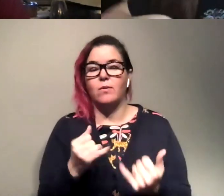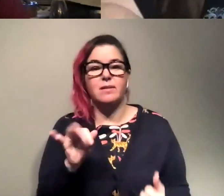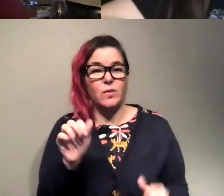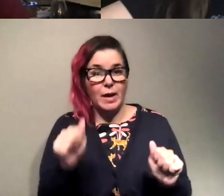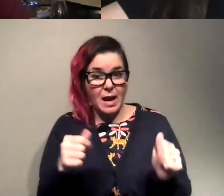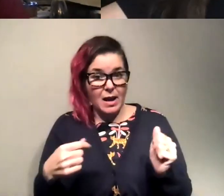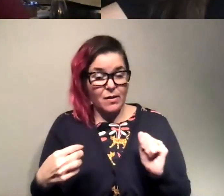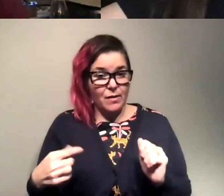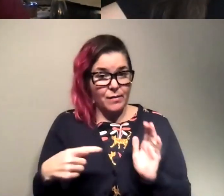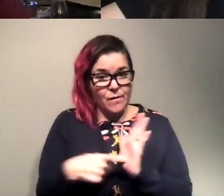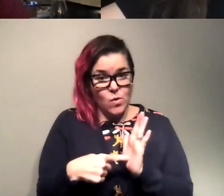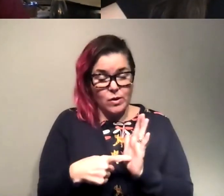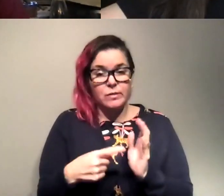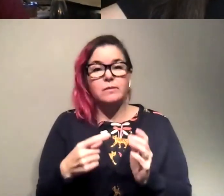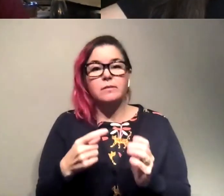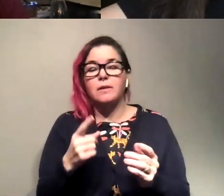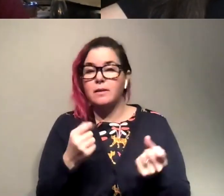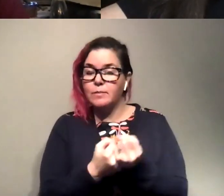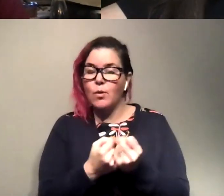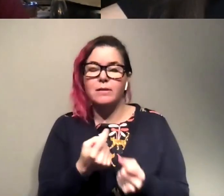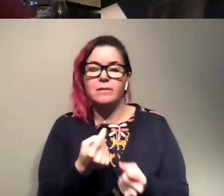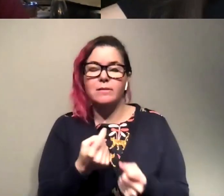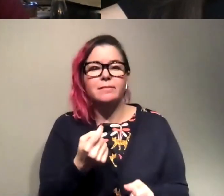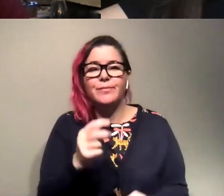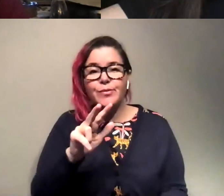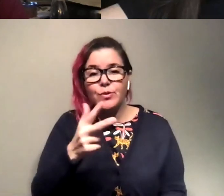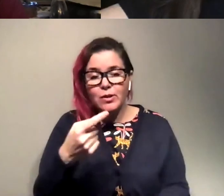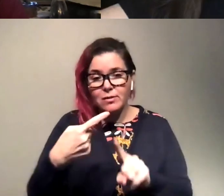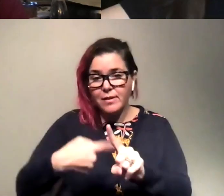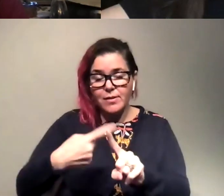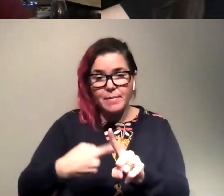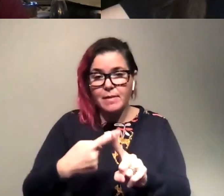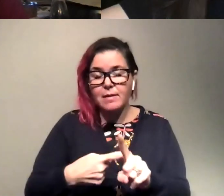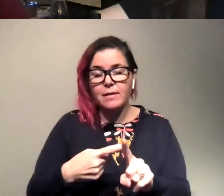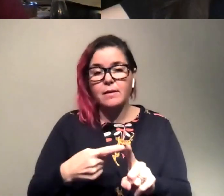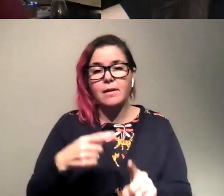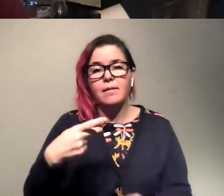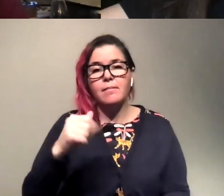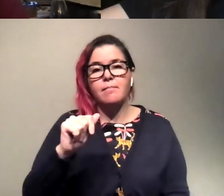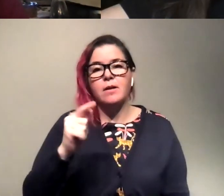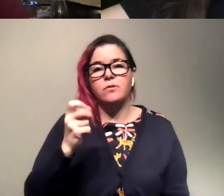afford to, you can support us for as little as $3 a month on Skype or on